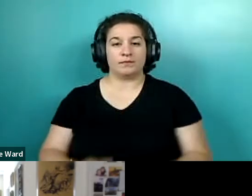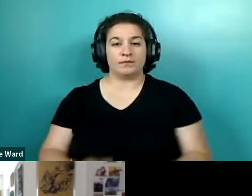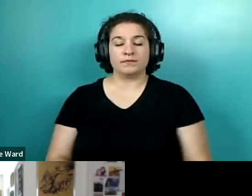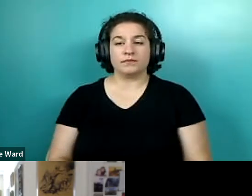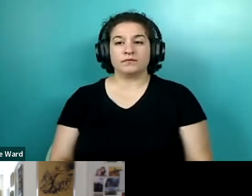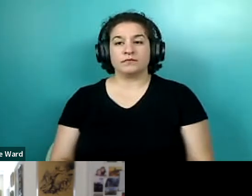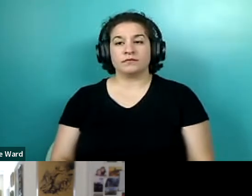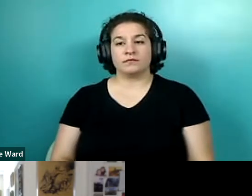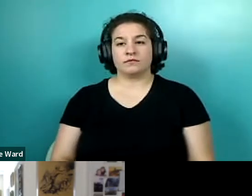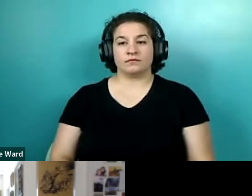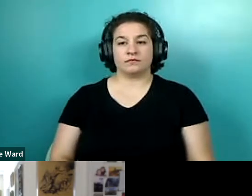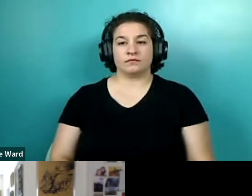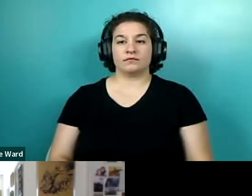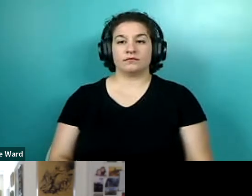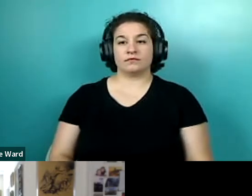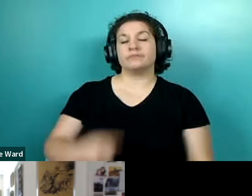I agree.